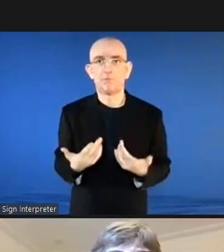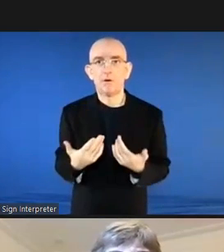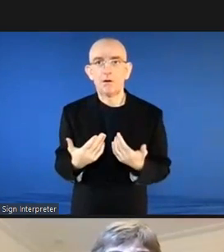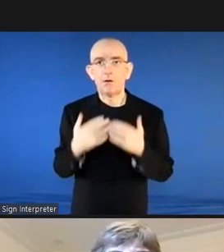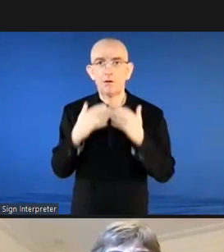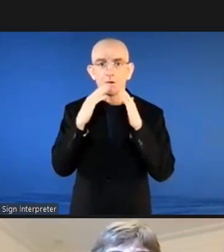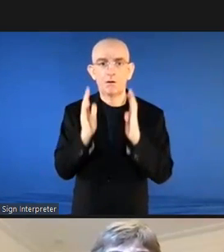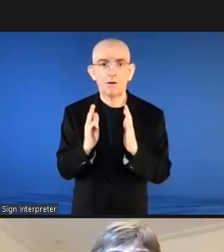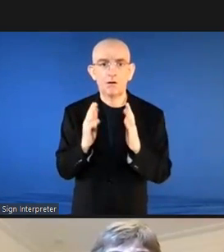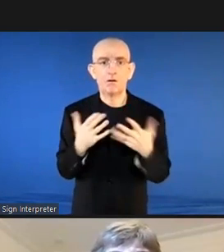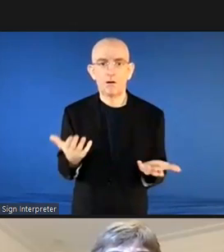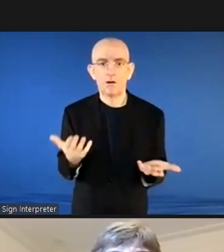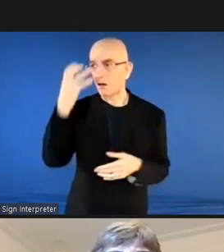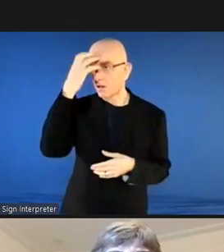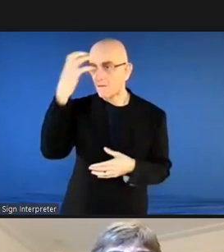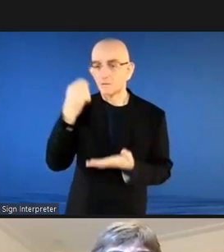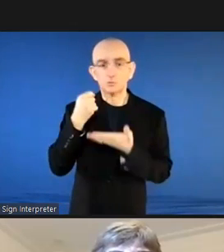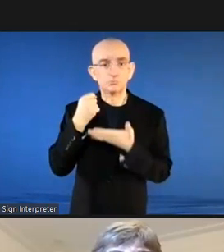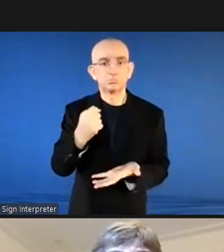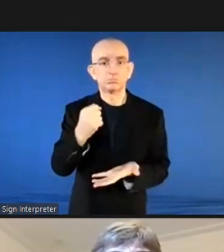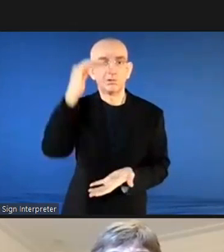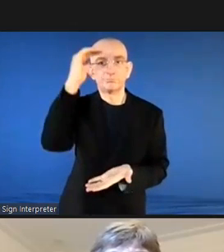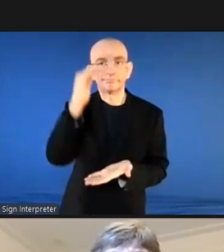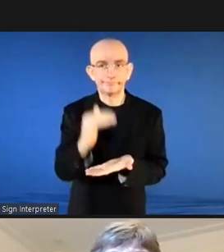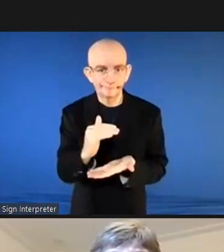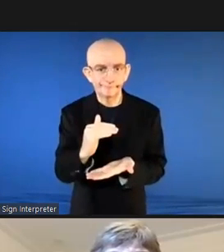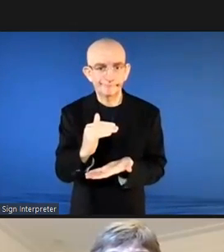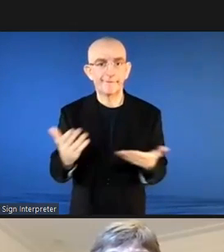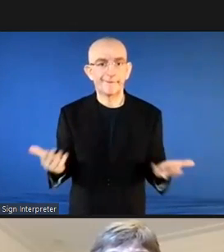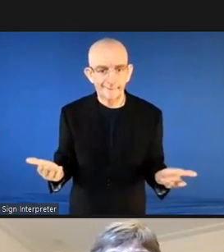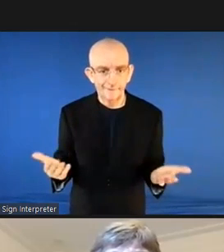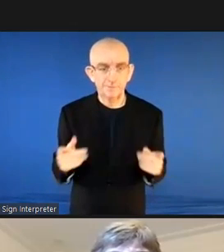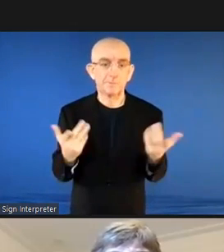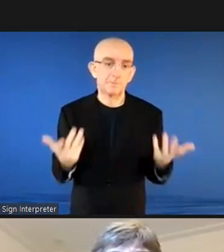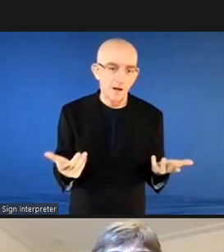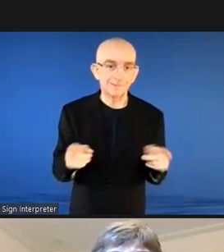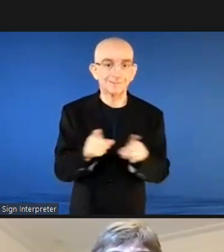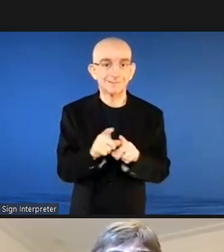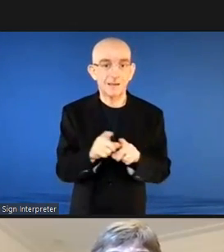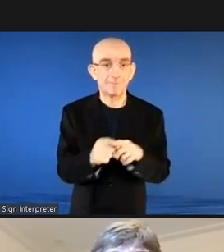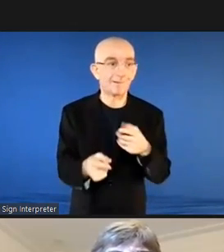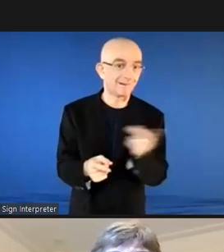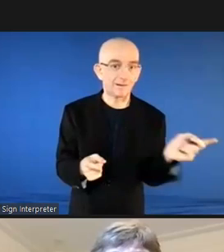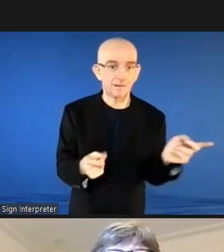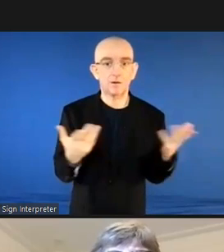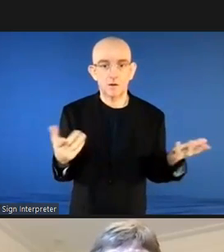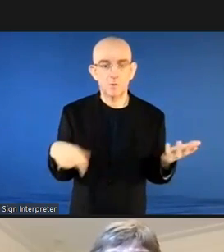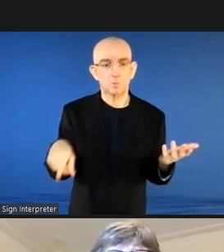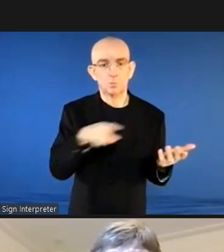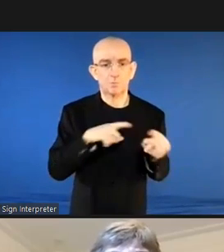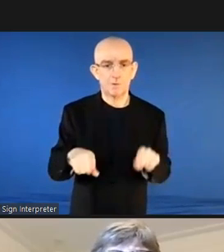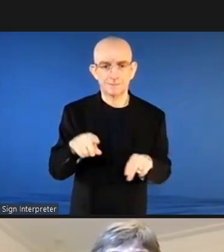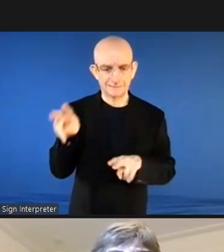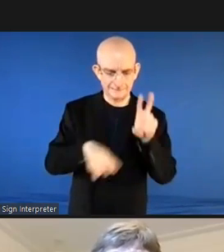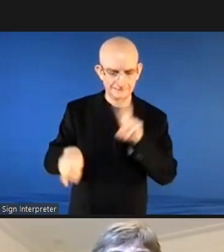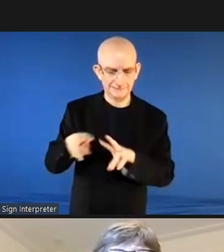hand, I think, like everything else, we have to look at then how we sort of focus the work, how we really learn from the work